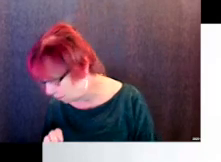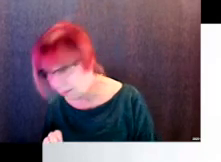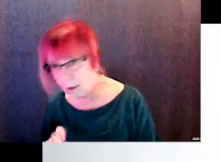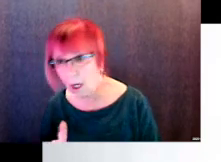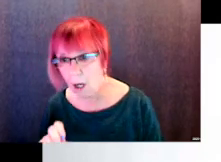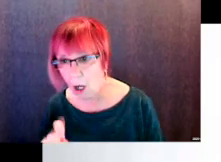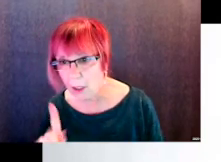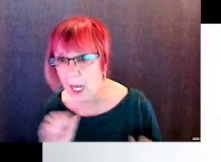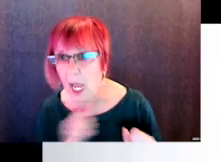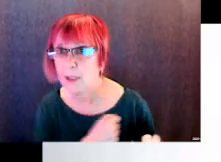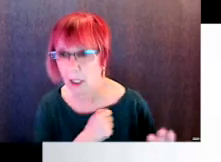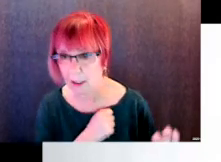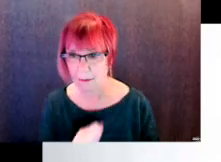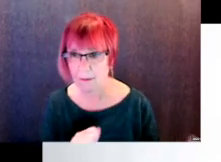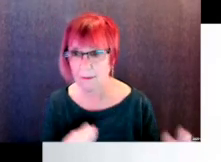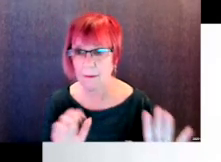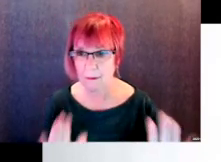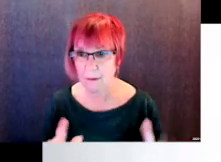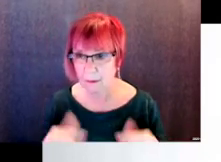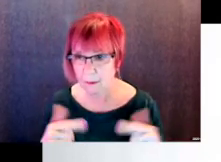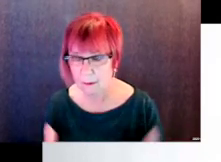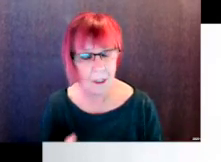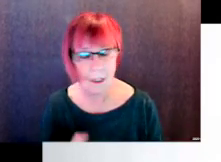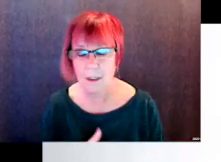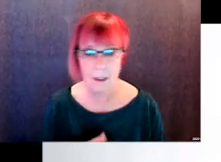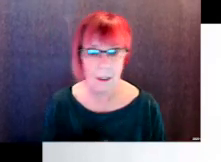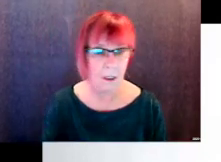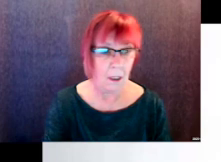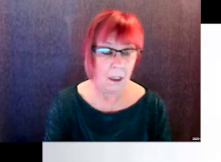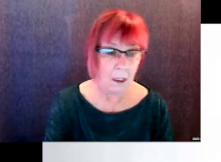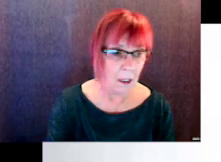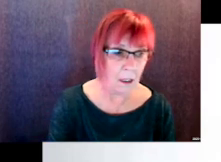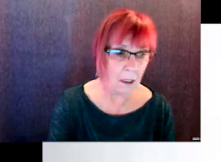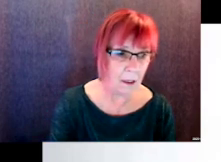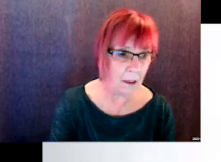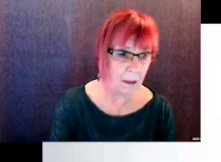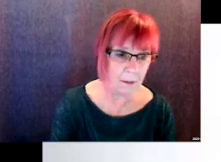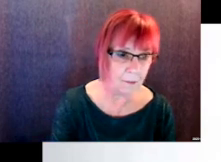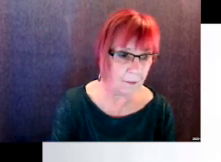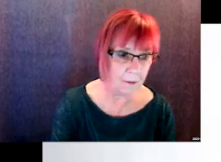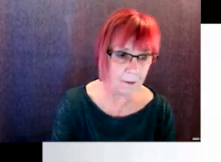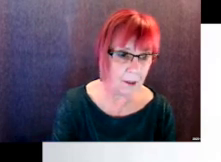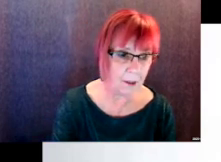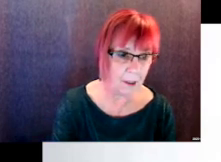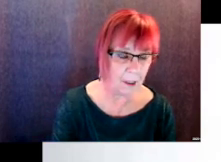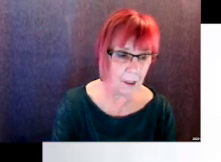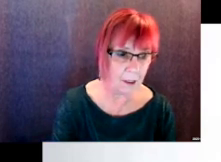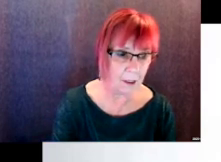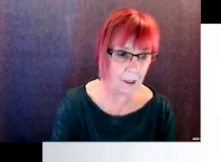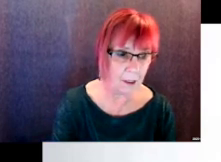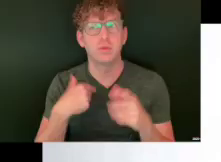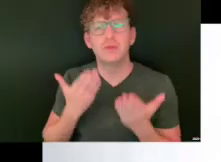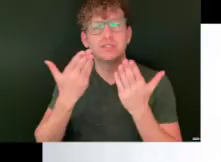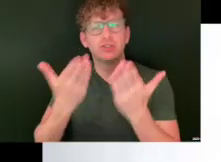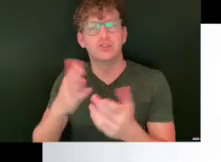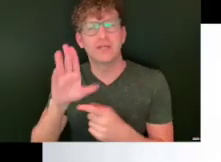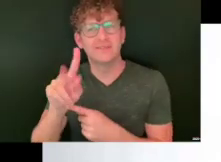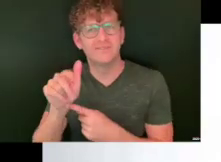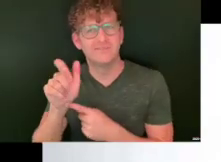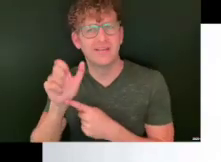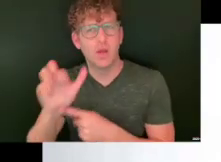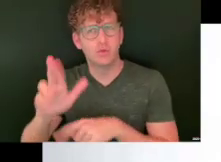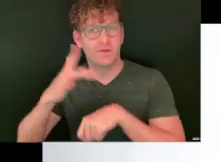year. We'll gather your thoughts on the proposed changes through a few poll questions, followed